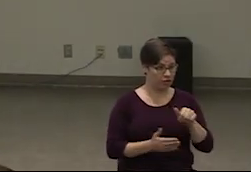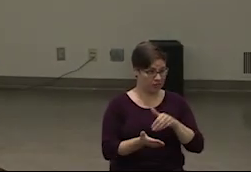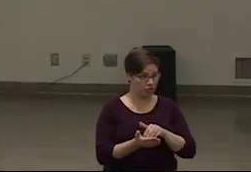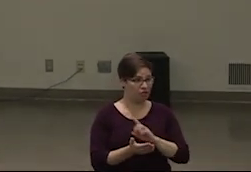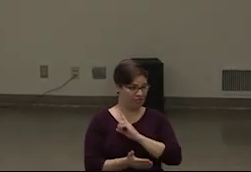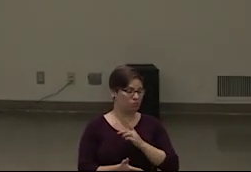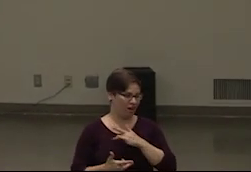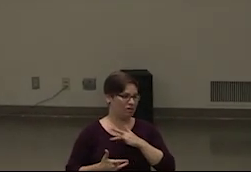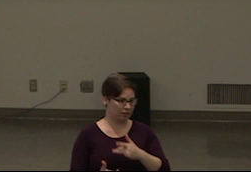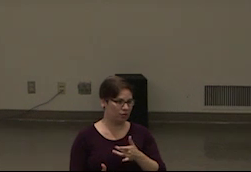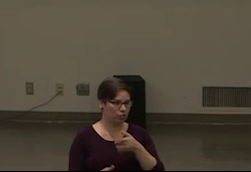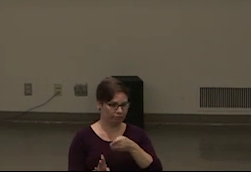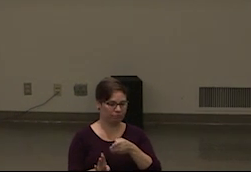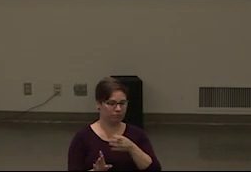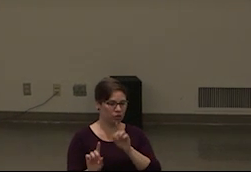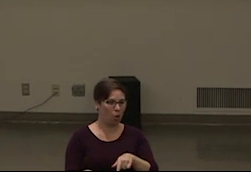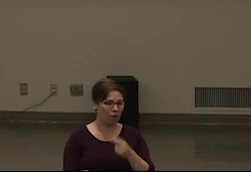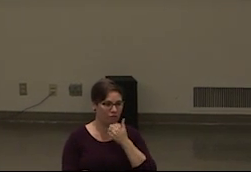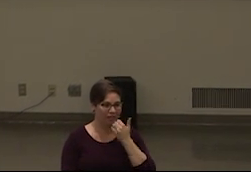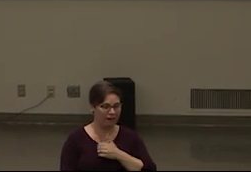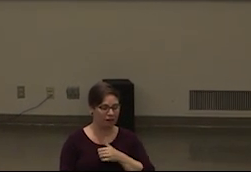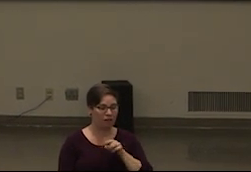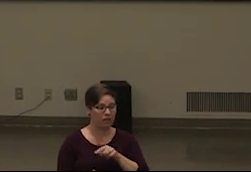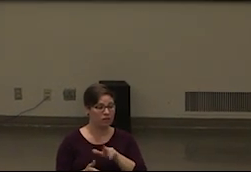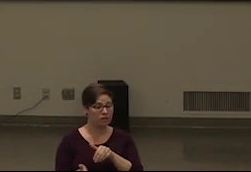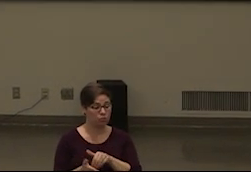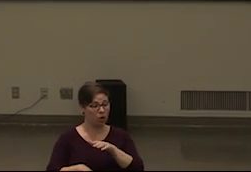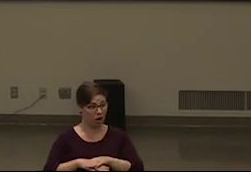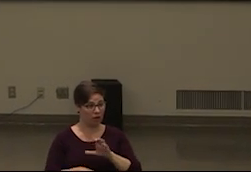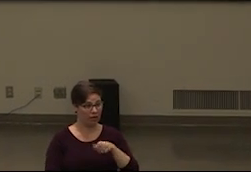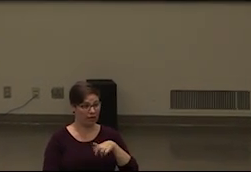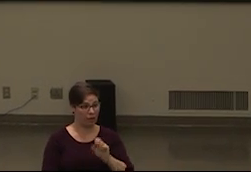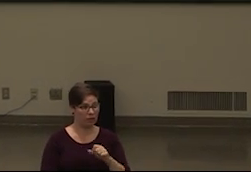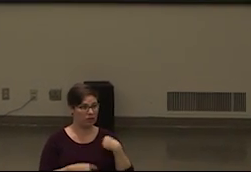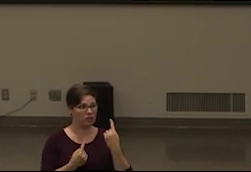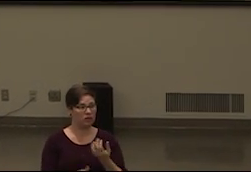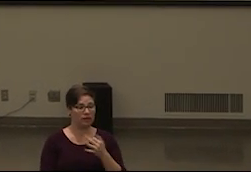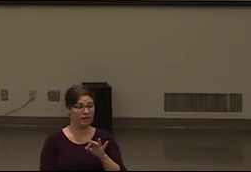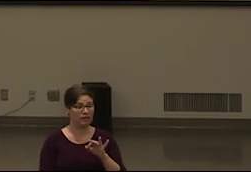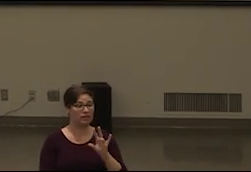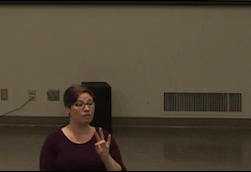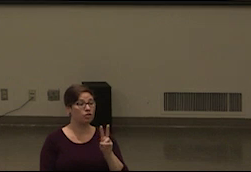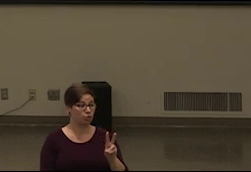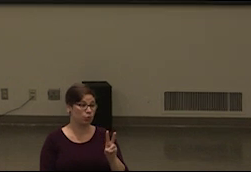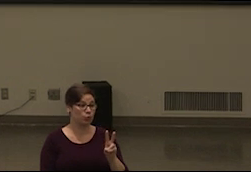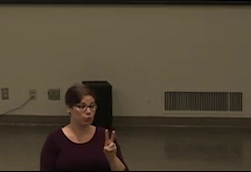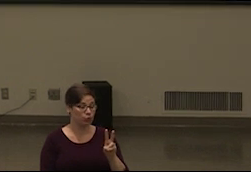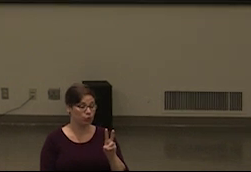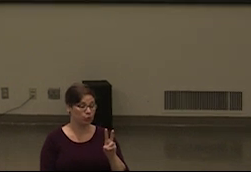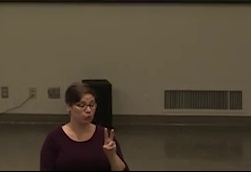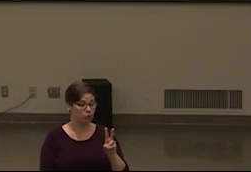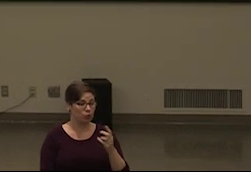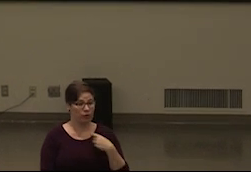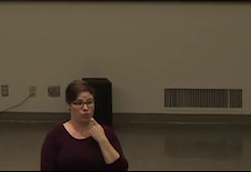where I spend my time. It's a center that's been on our campus since 1972. We just